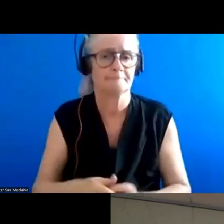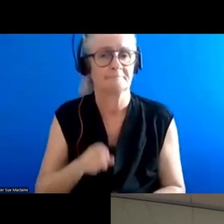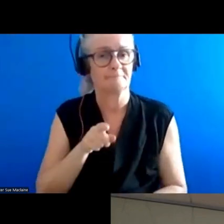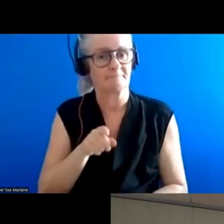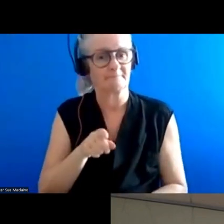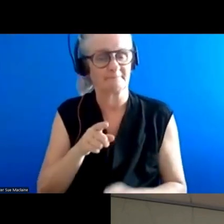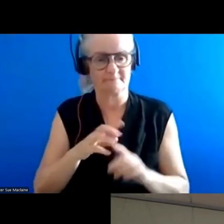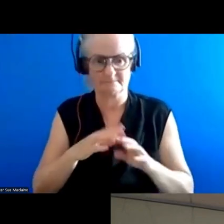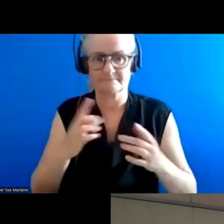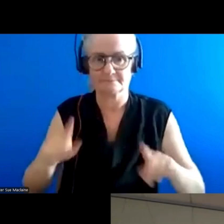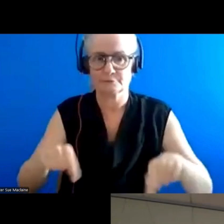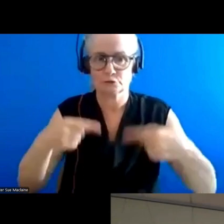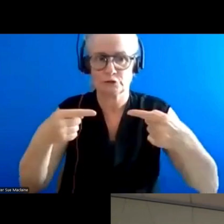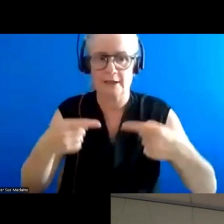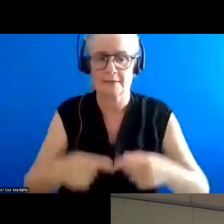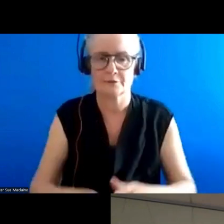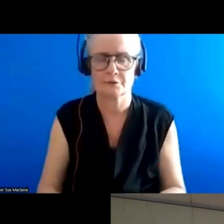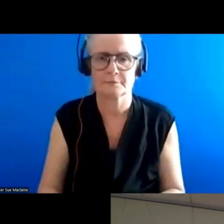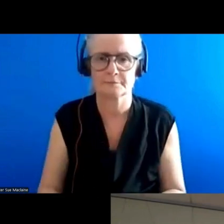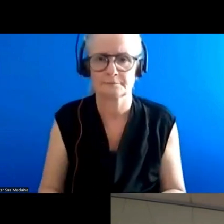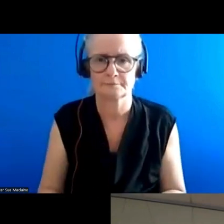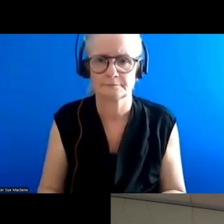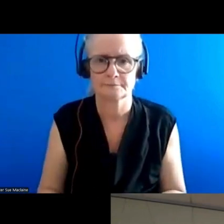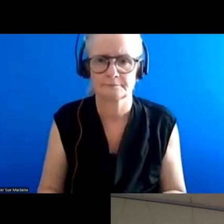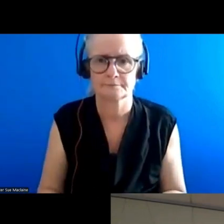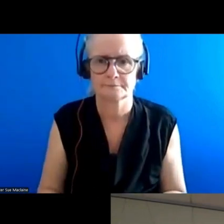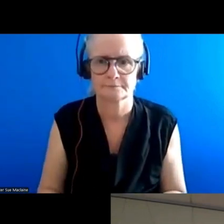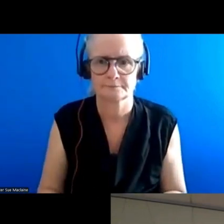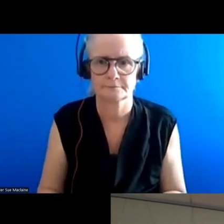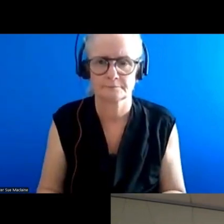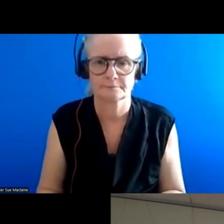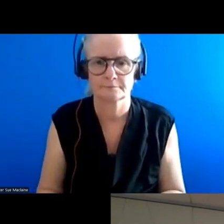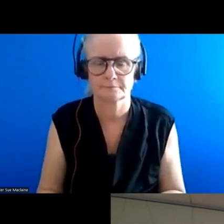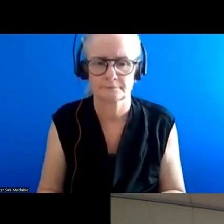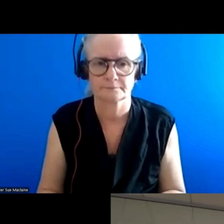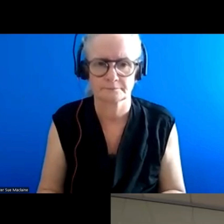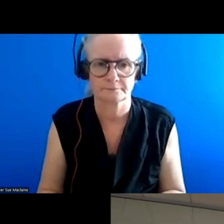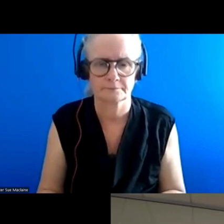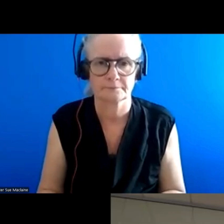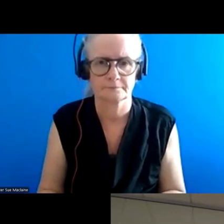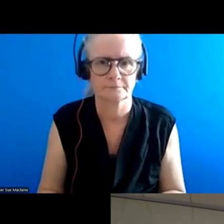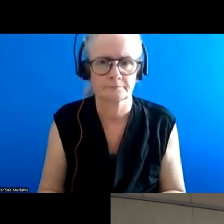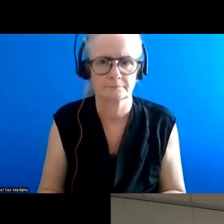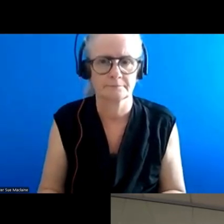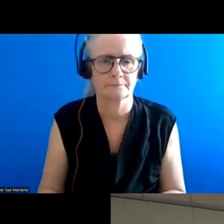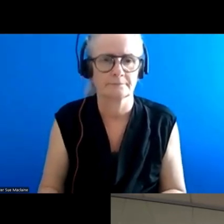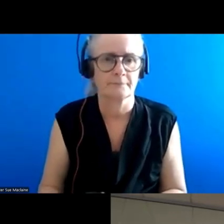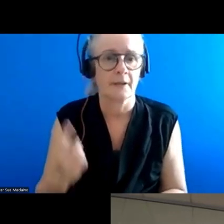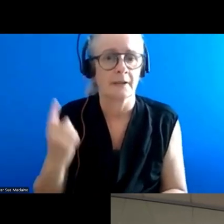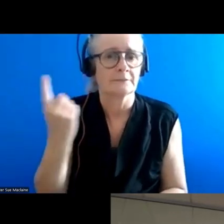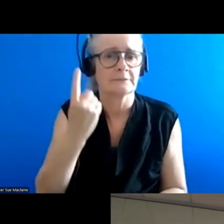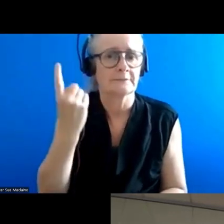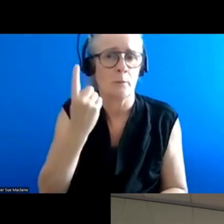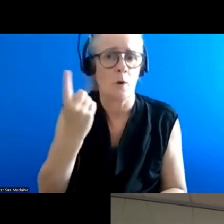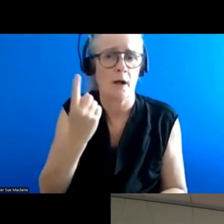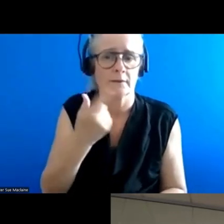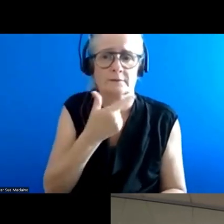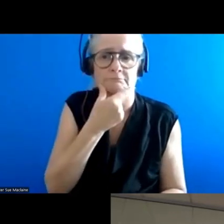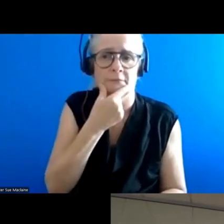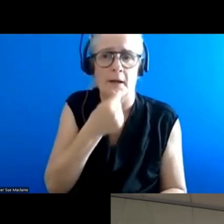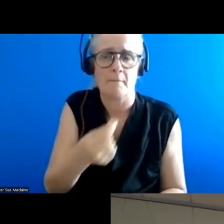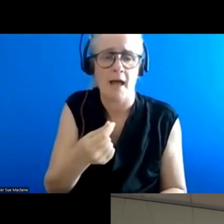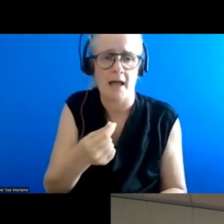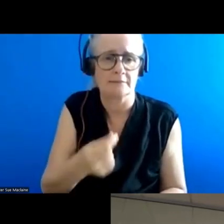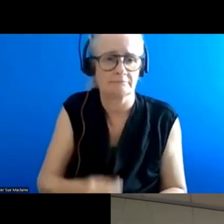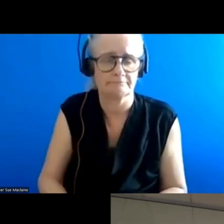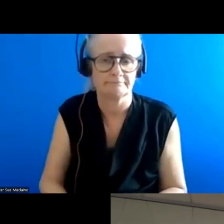Yes, I think that just that area is I think most organisations, arts,